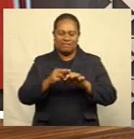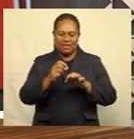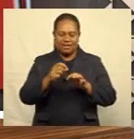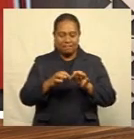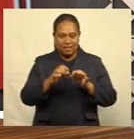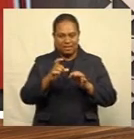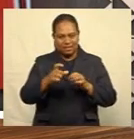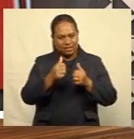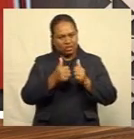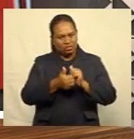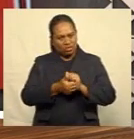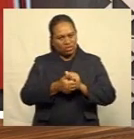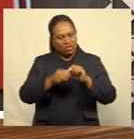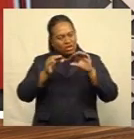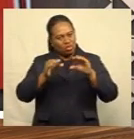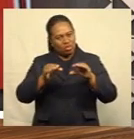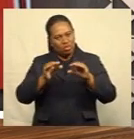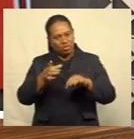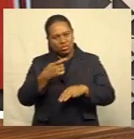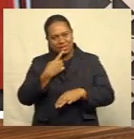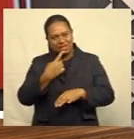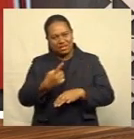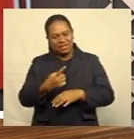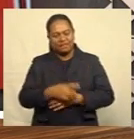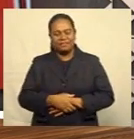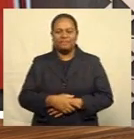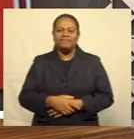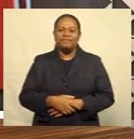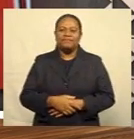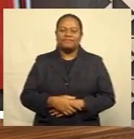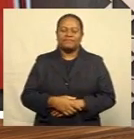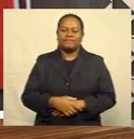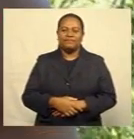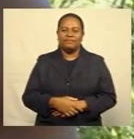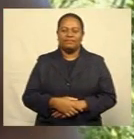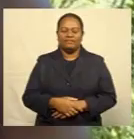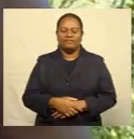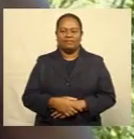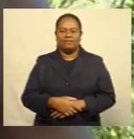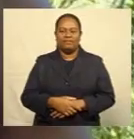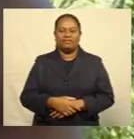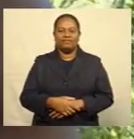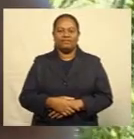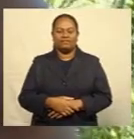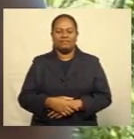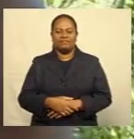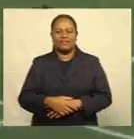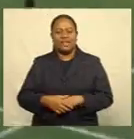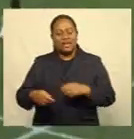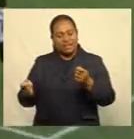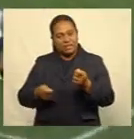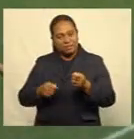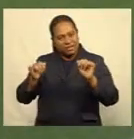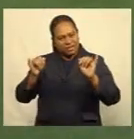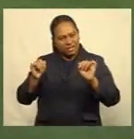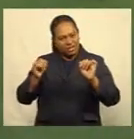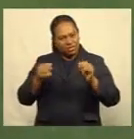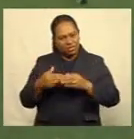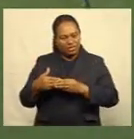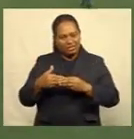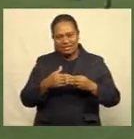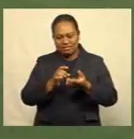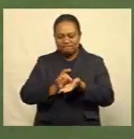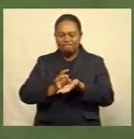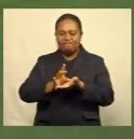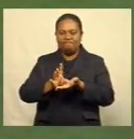Fiji 7's coach Gareth Baber. Venina Rakautonga with the details. Disciplinary issues led up to the